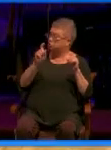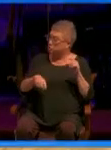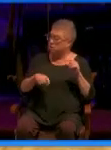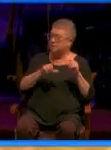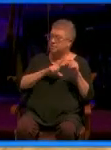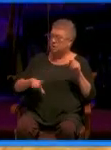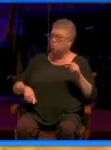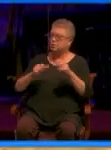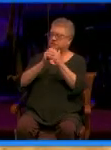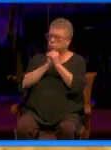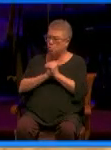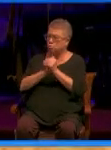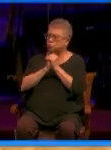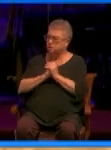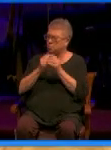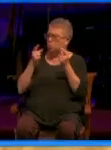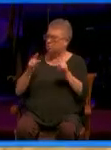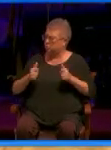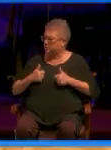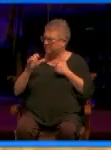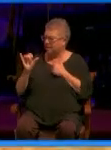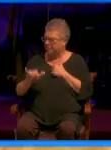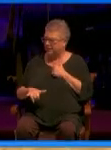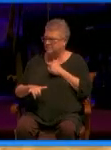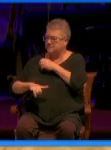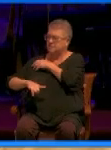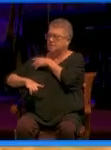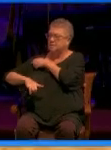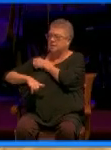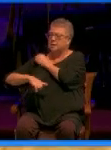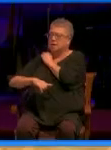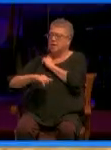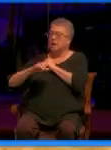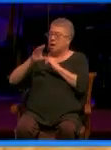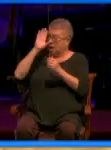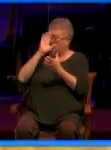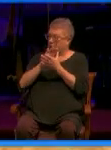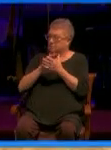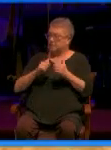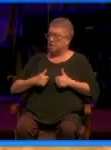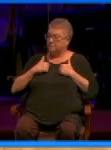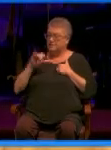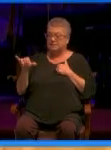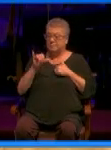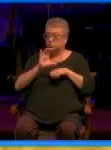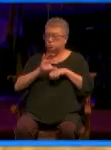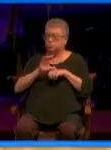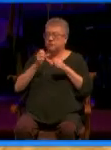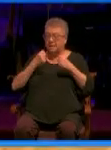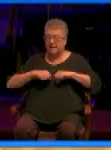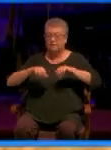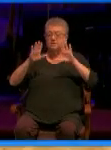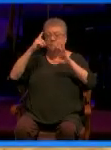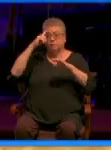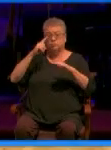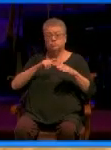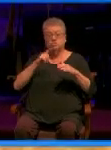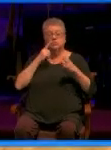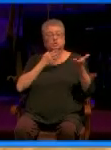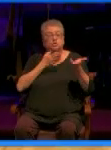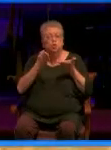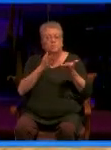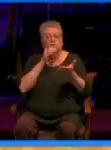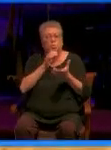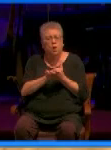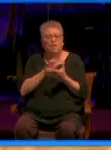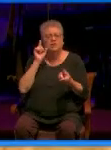is worshipped when you live this way. Husbands, love your wives as Christ loved the church and gave himself up for her. Serve your wife all the